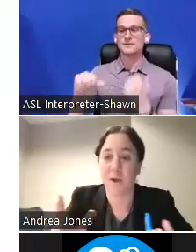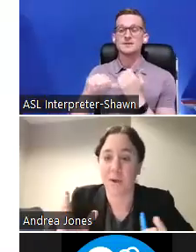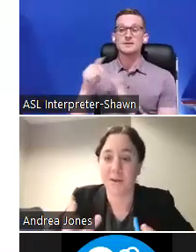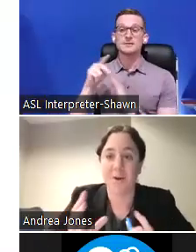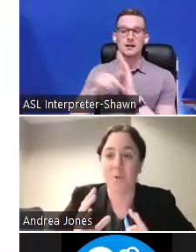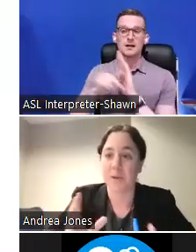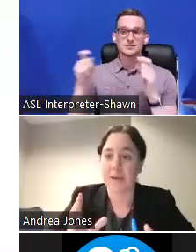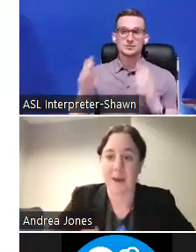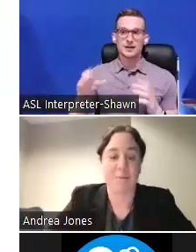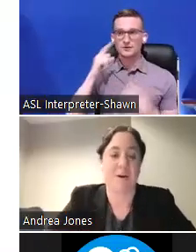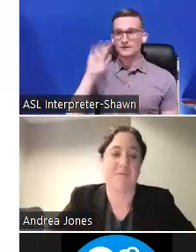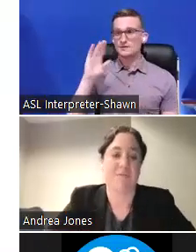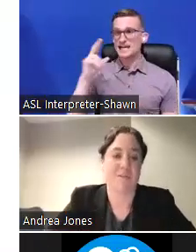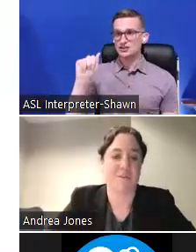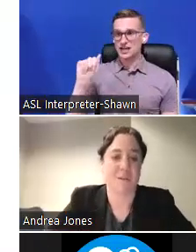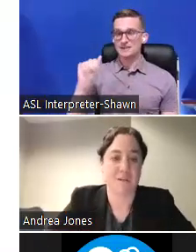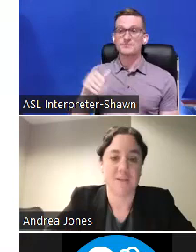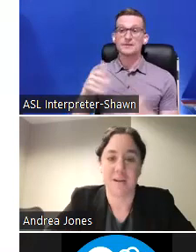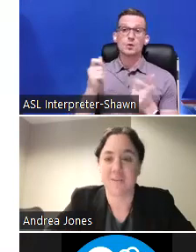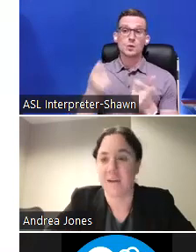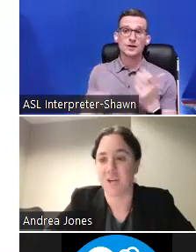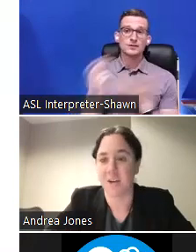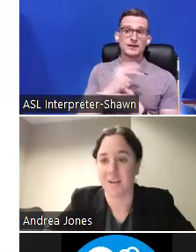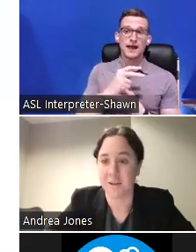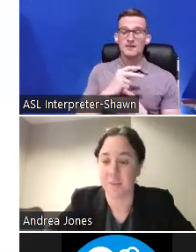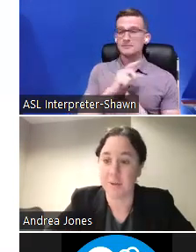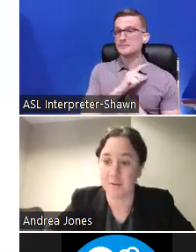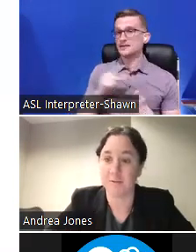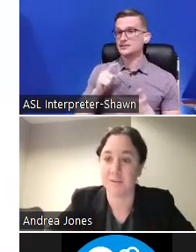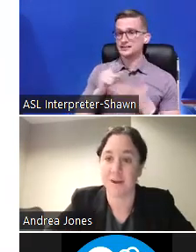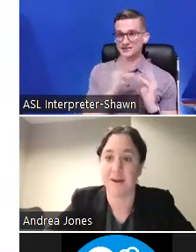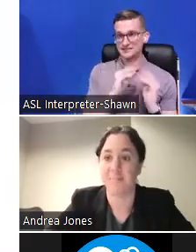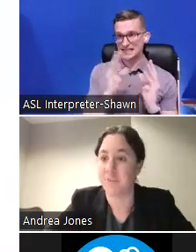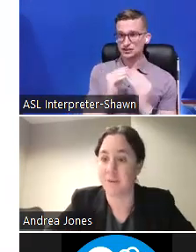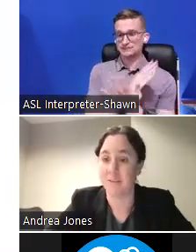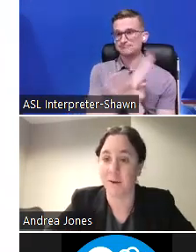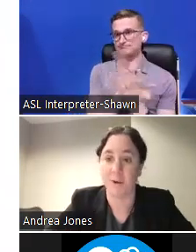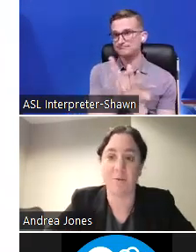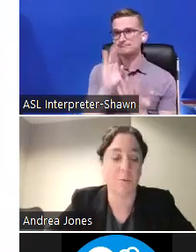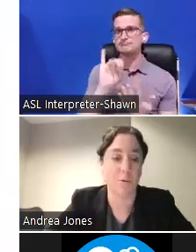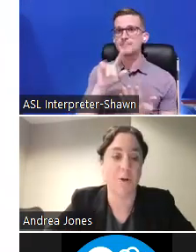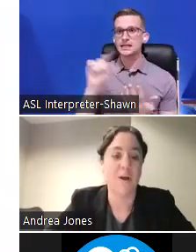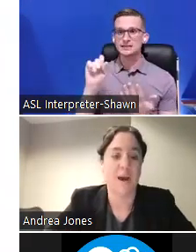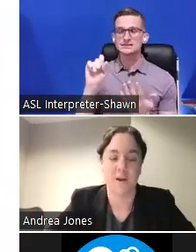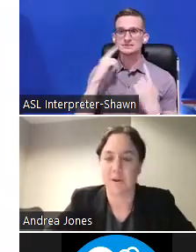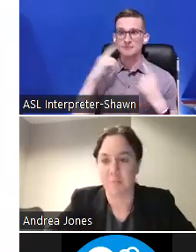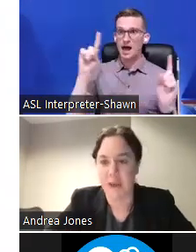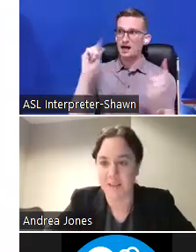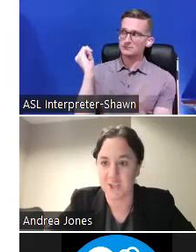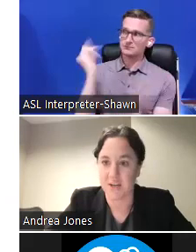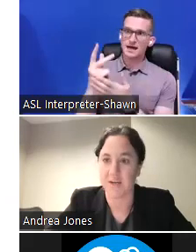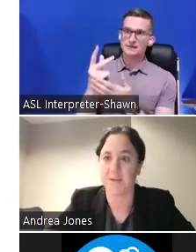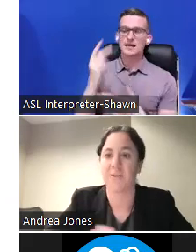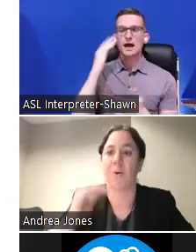through a quick recap of this year's legislative session and some of the bills that made their way through. I know we have a